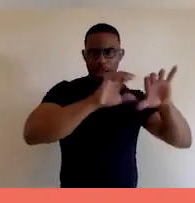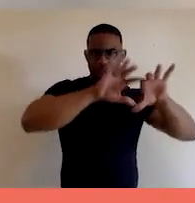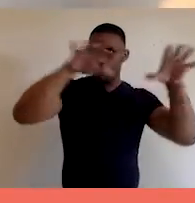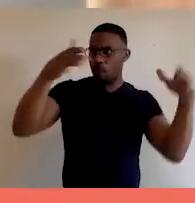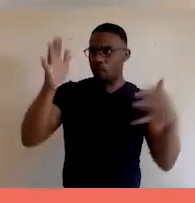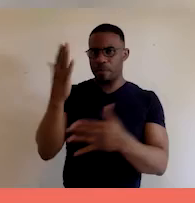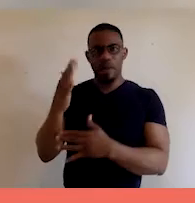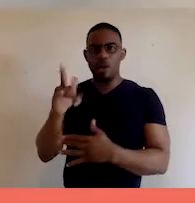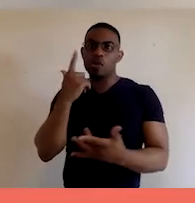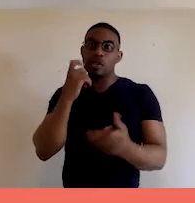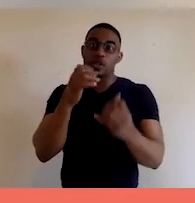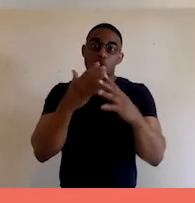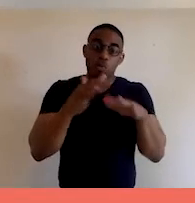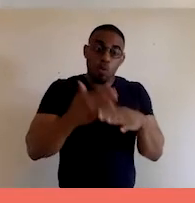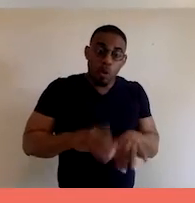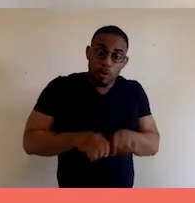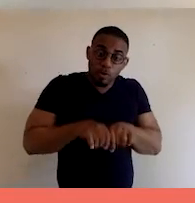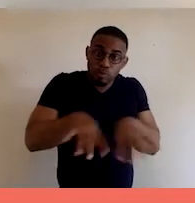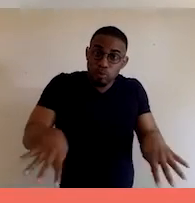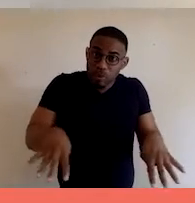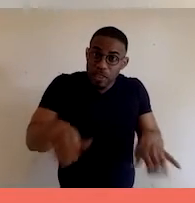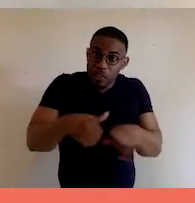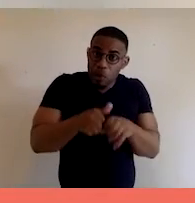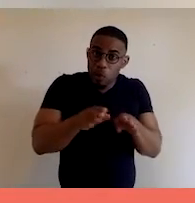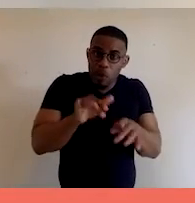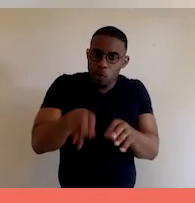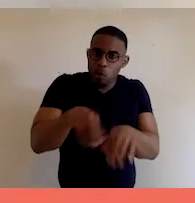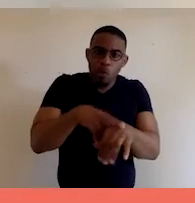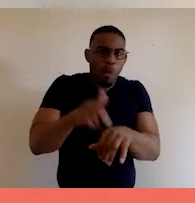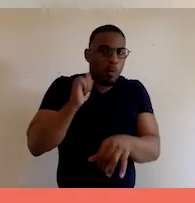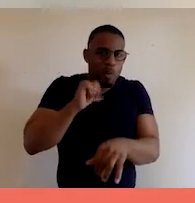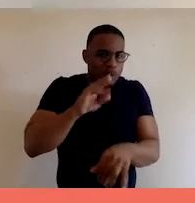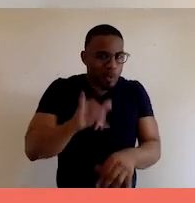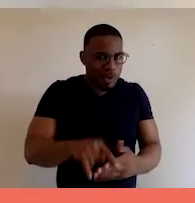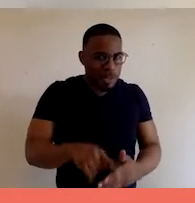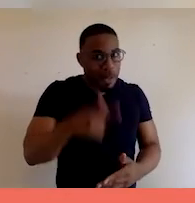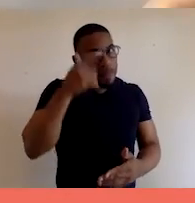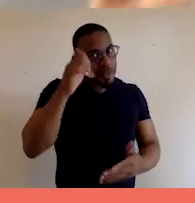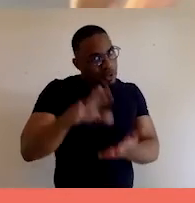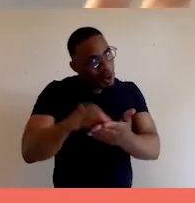overall appearance. You've just broken that down into a way you normally wouldn't break that down.